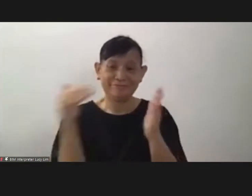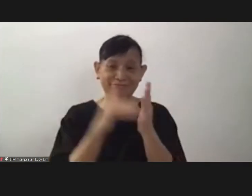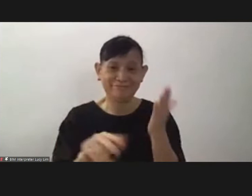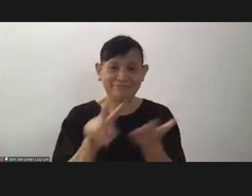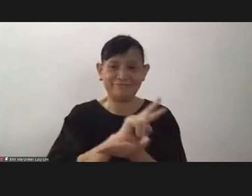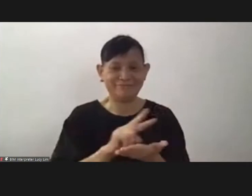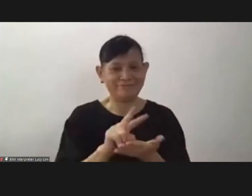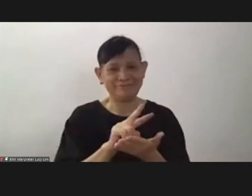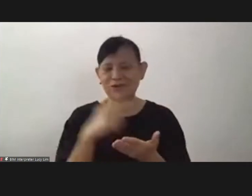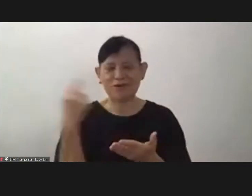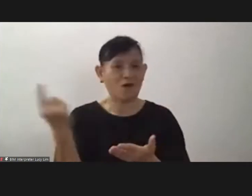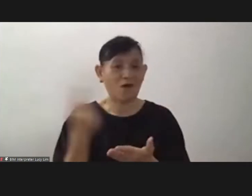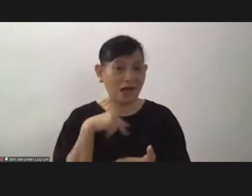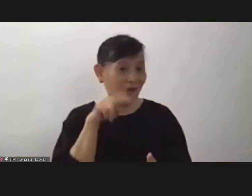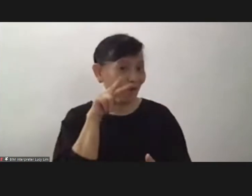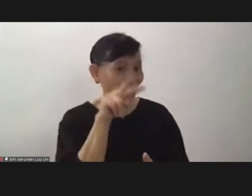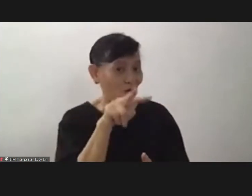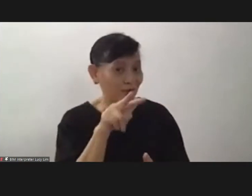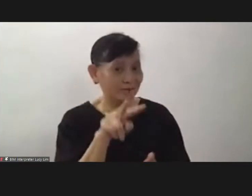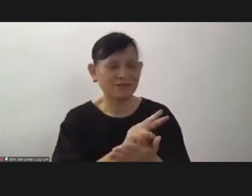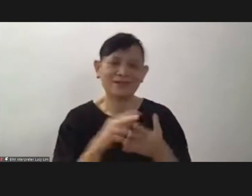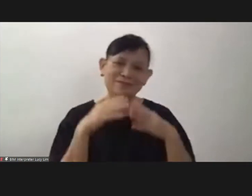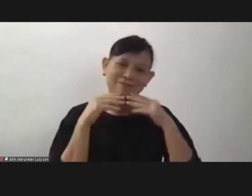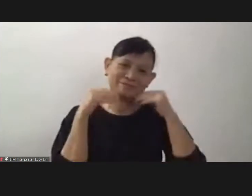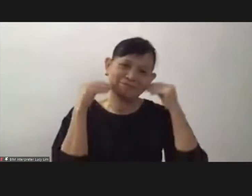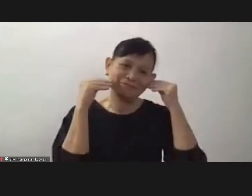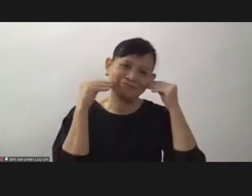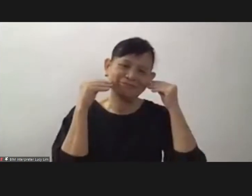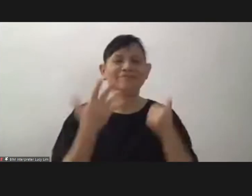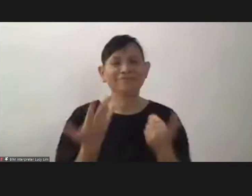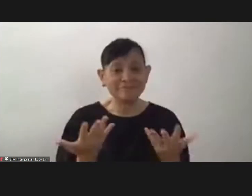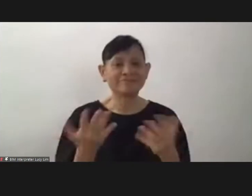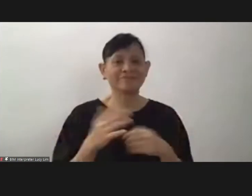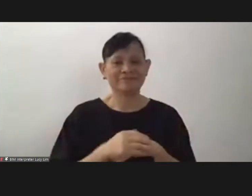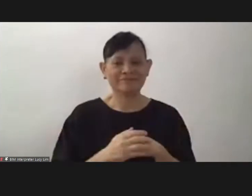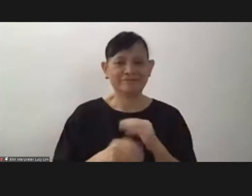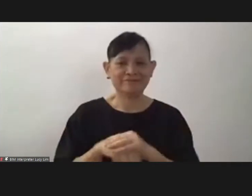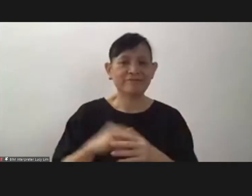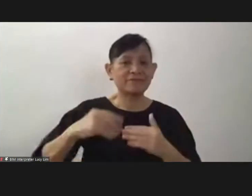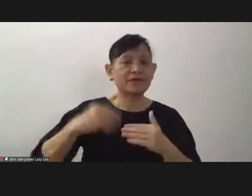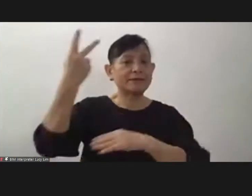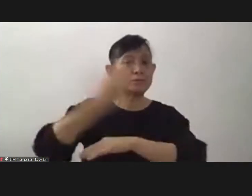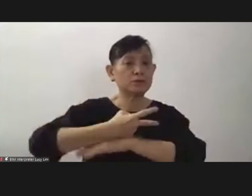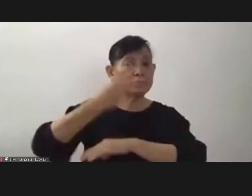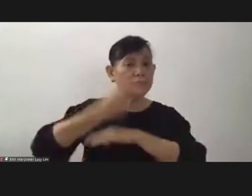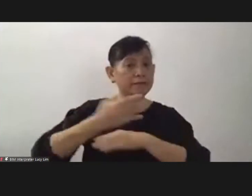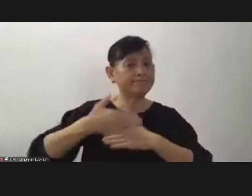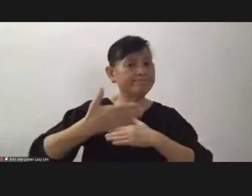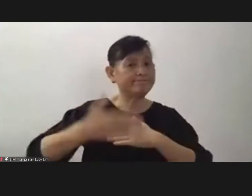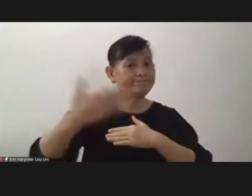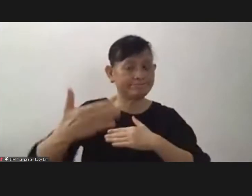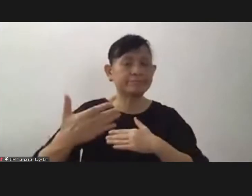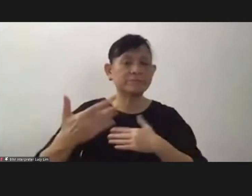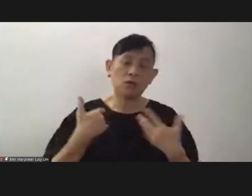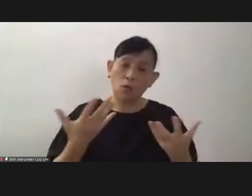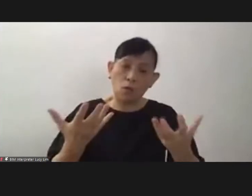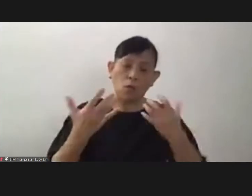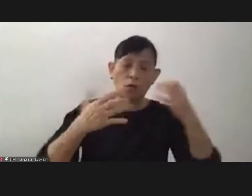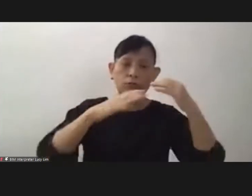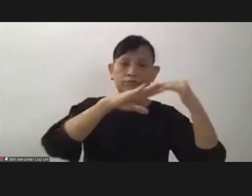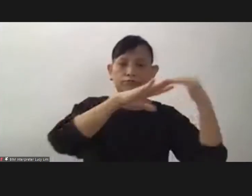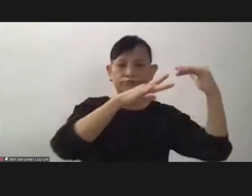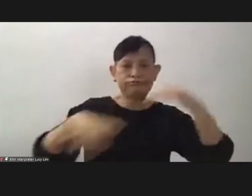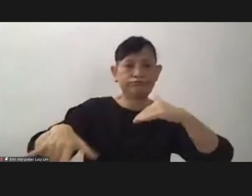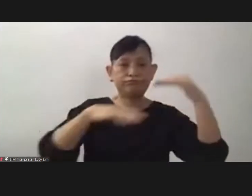put a smile on my face every single time. So anyway, in the next 2 days, we hope to mainstream and bring to the limelight